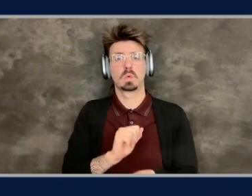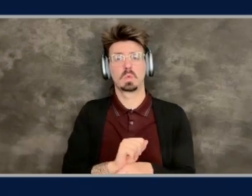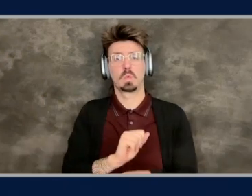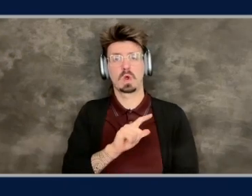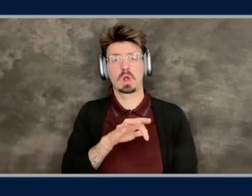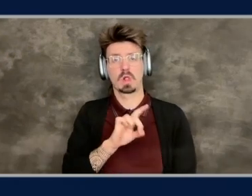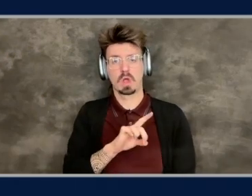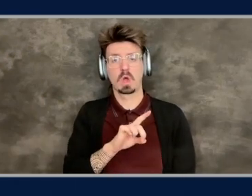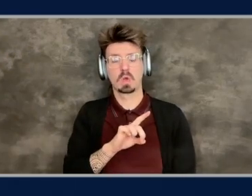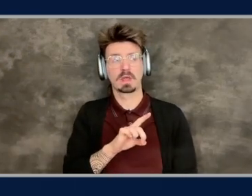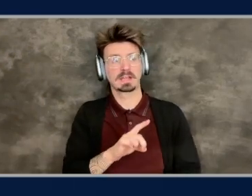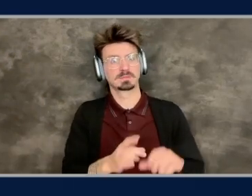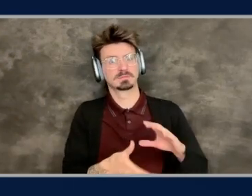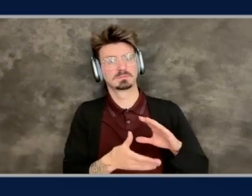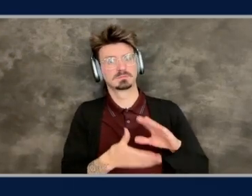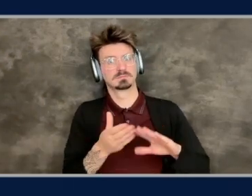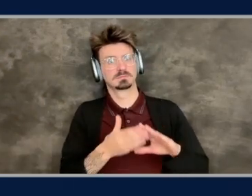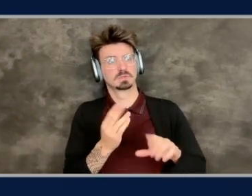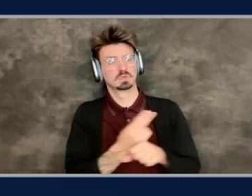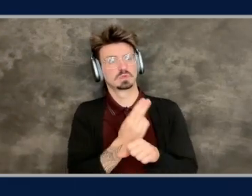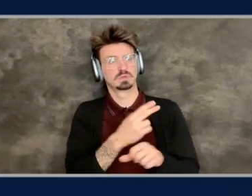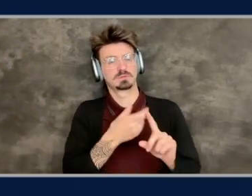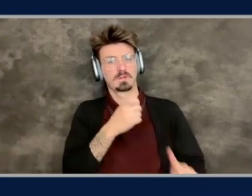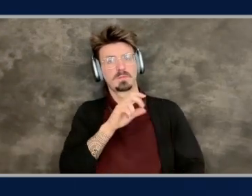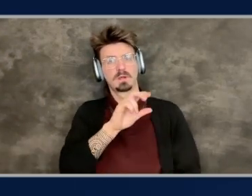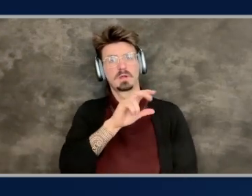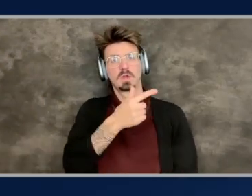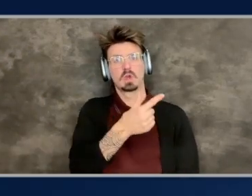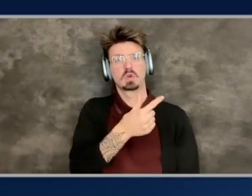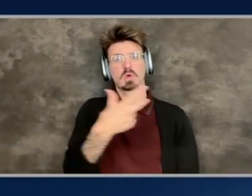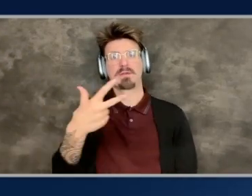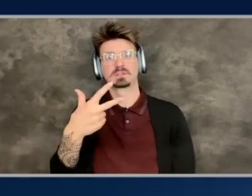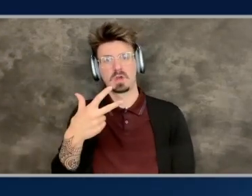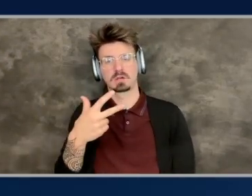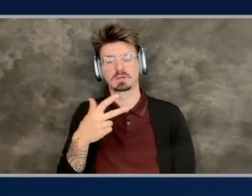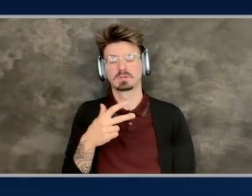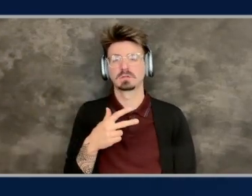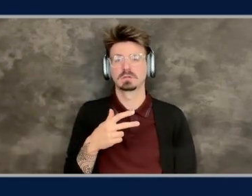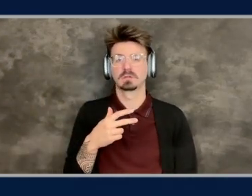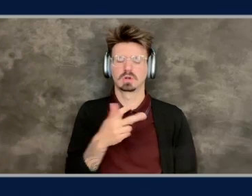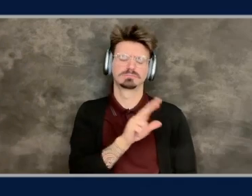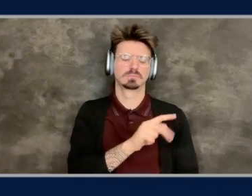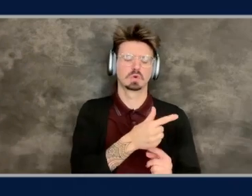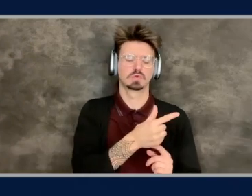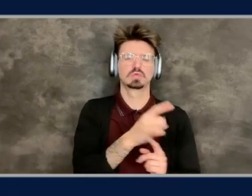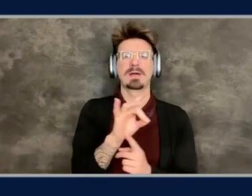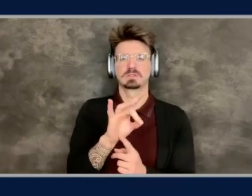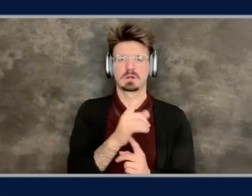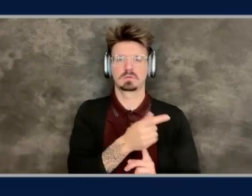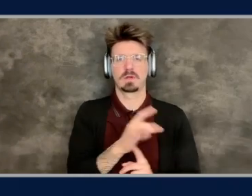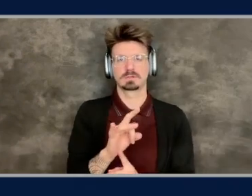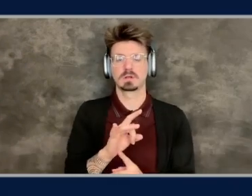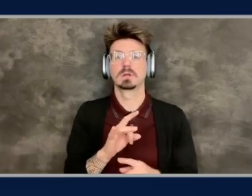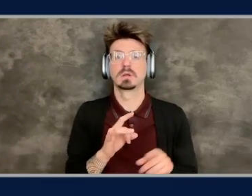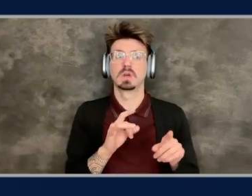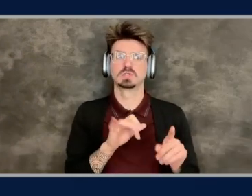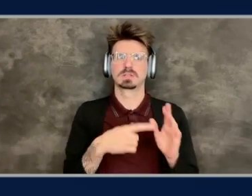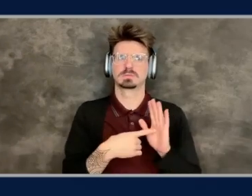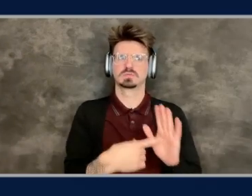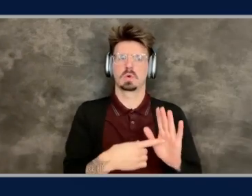since 2023, which is an incredible number out there. It just shows the popularity and the usage of Graviton instances